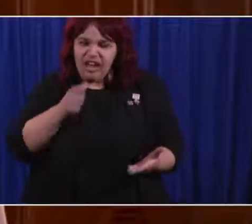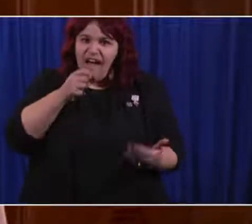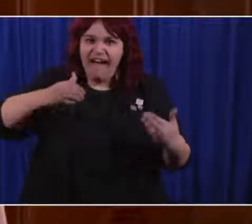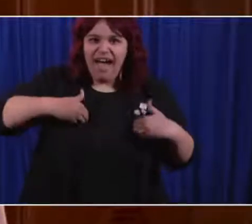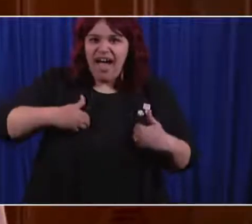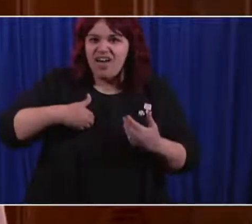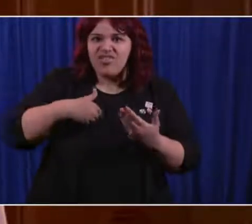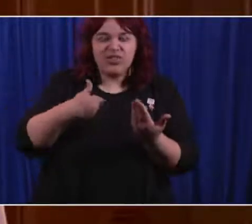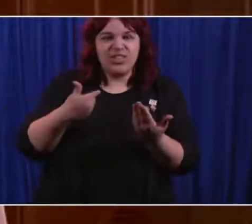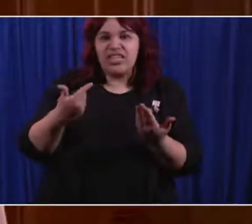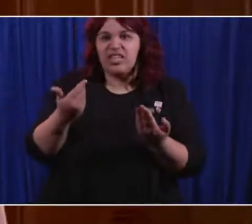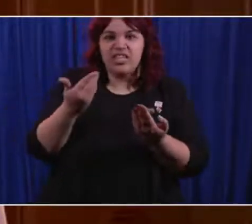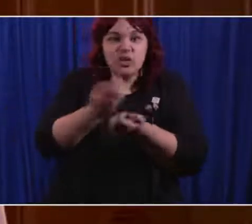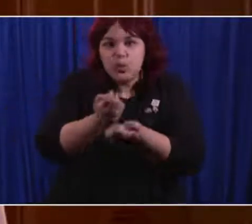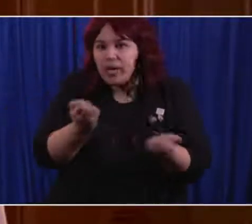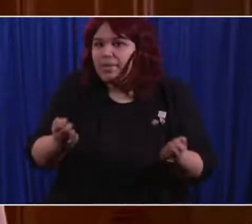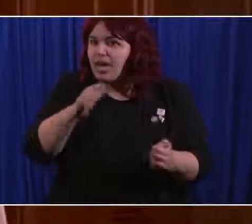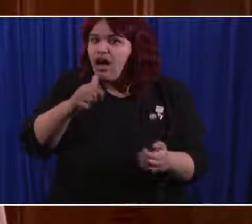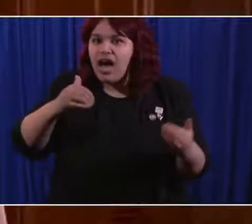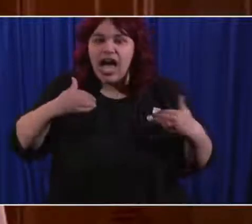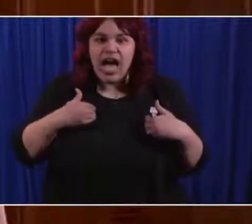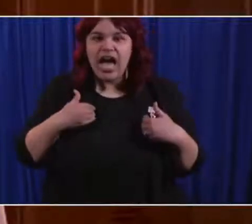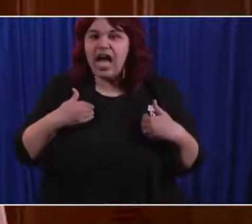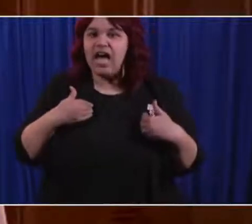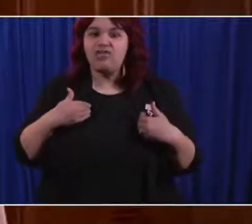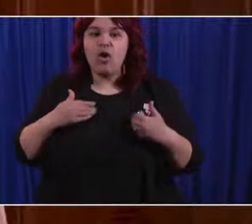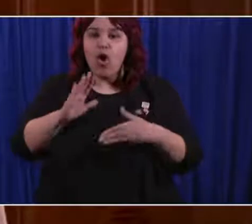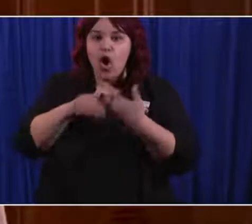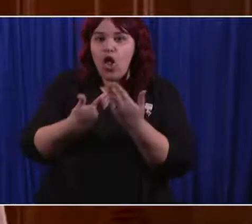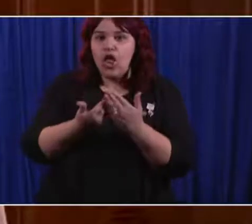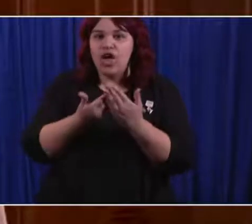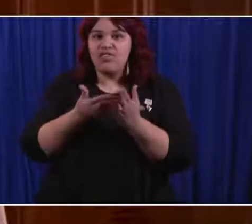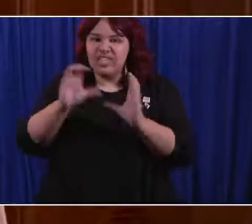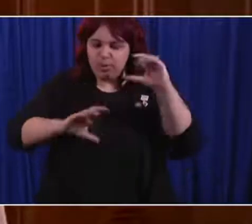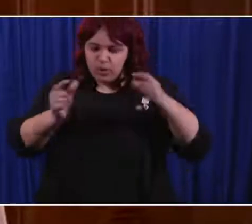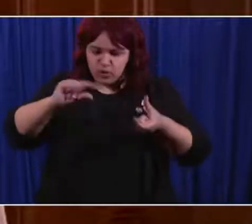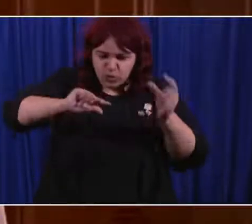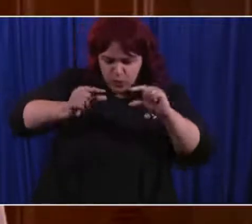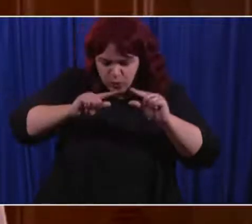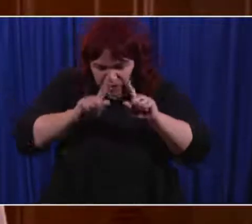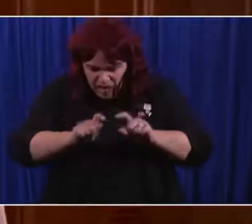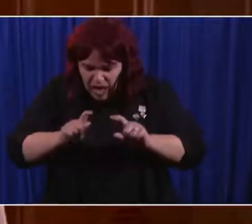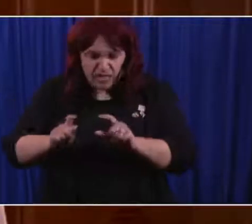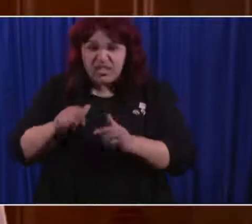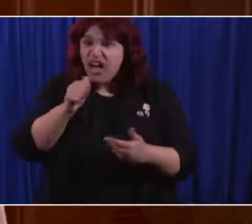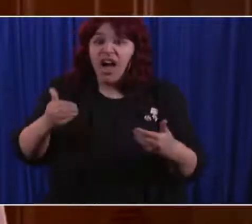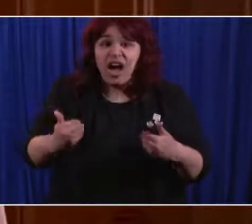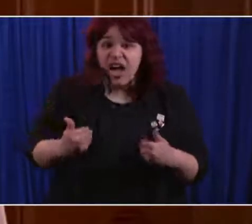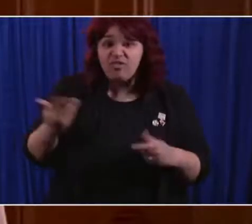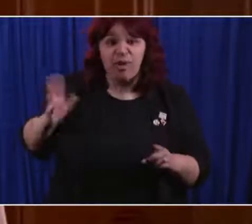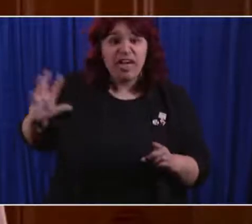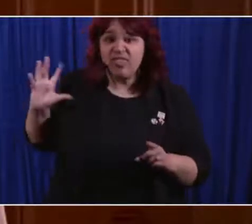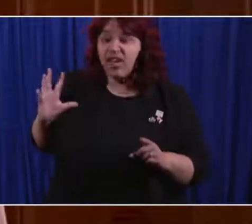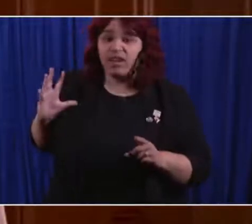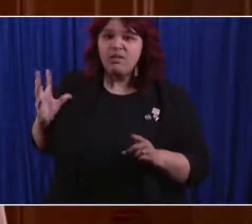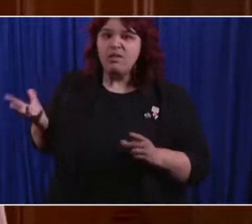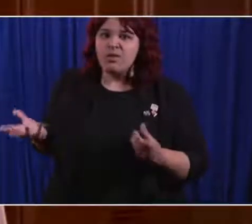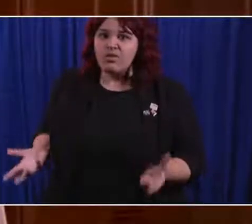would have no ability to quarantine them. They could ask them to, but they could not have compelled them to quarantine.